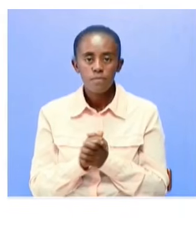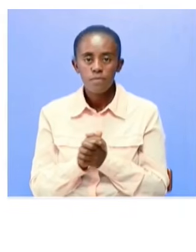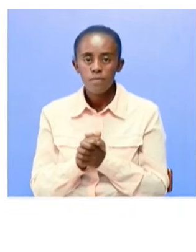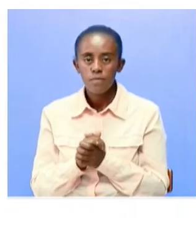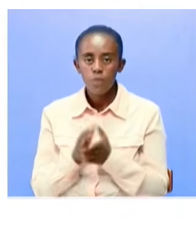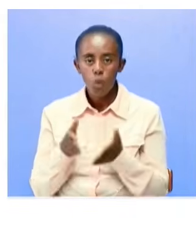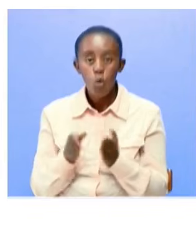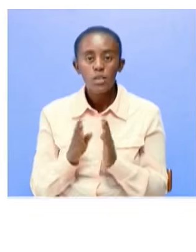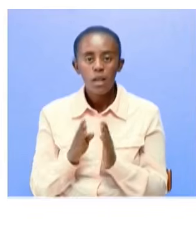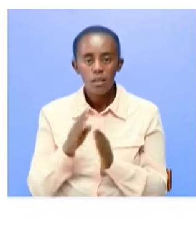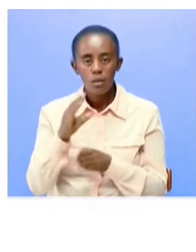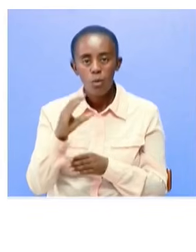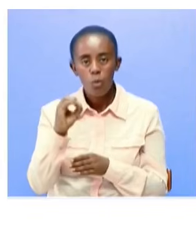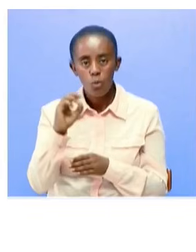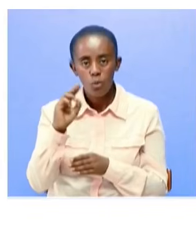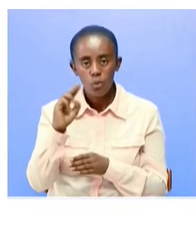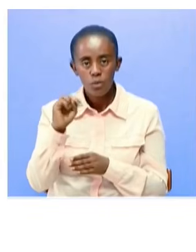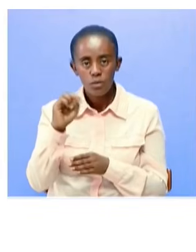consent.